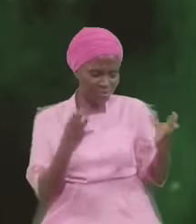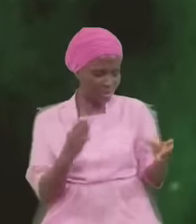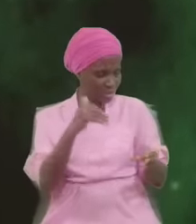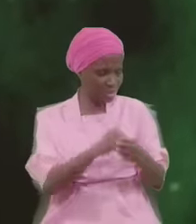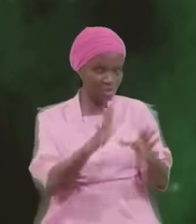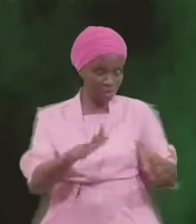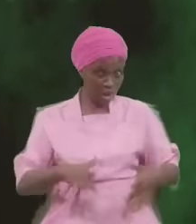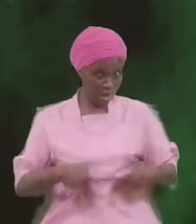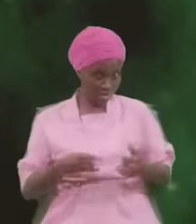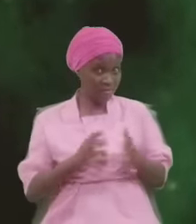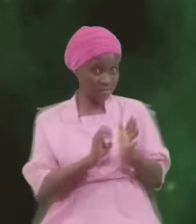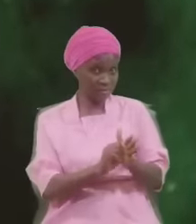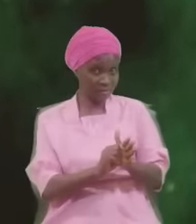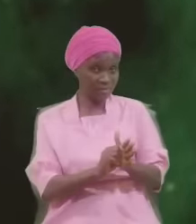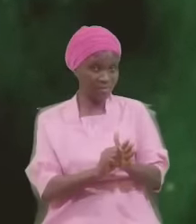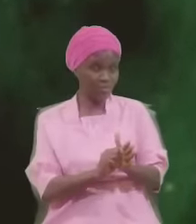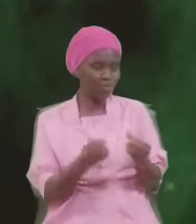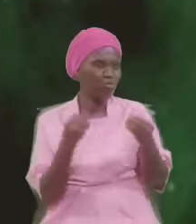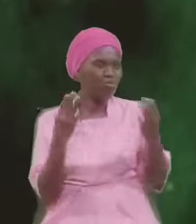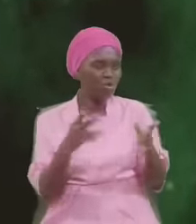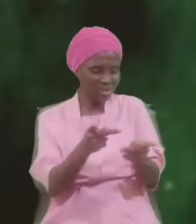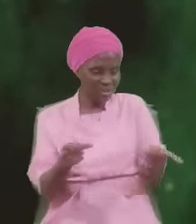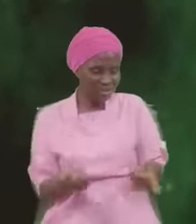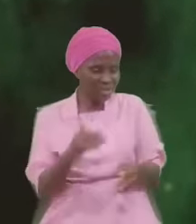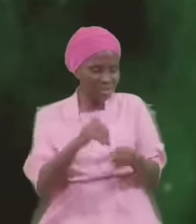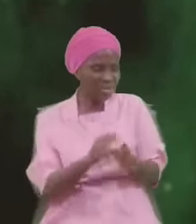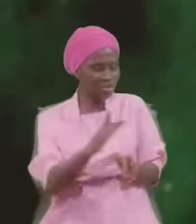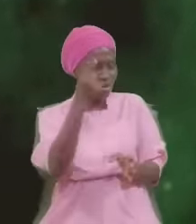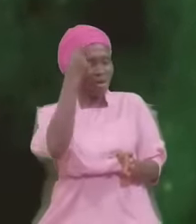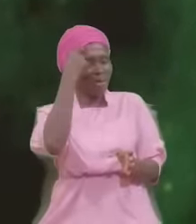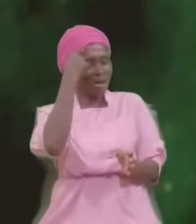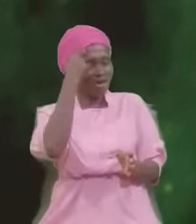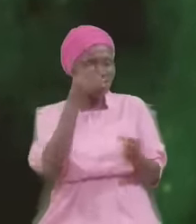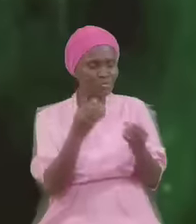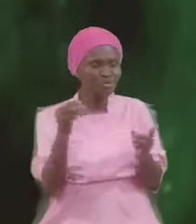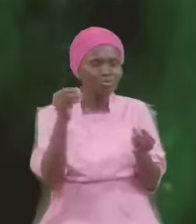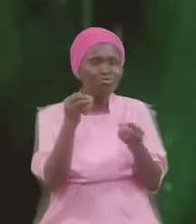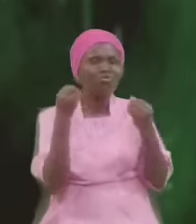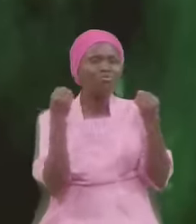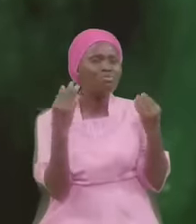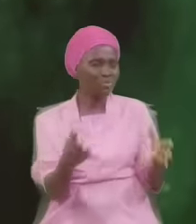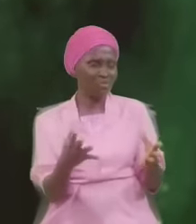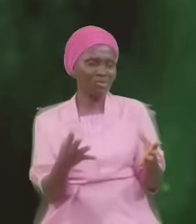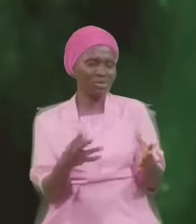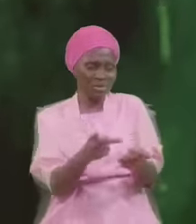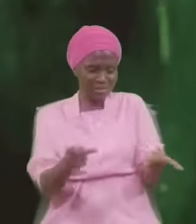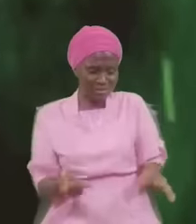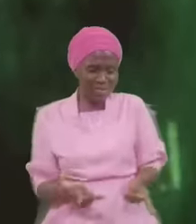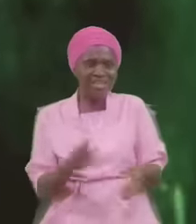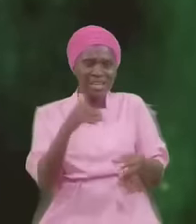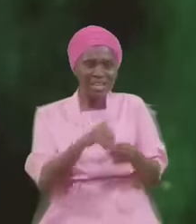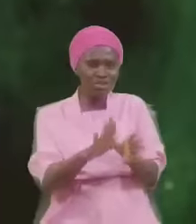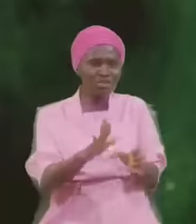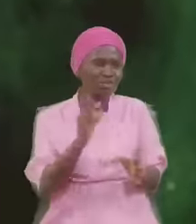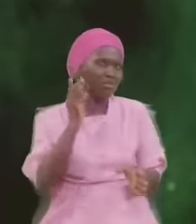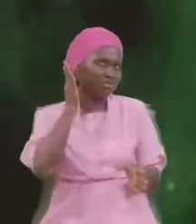life, too much space in your thinking, and too much space in your destiny. A